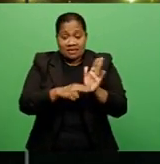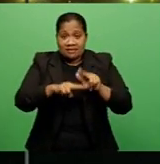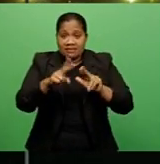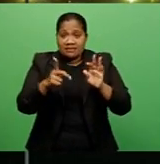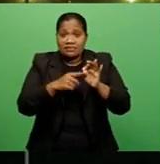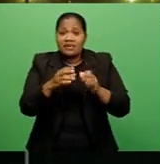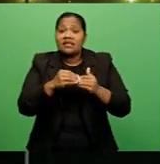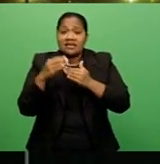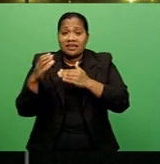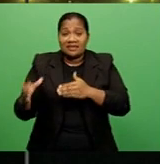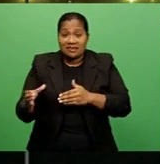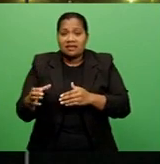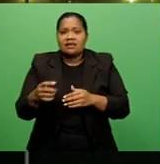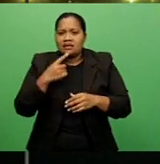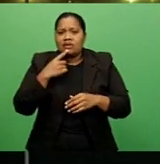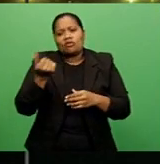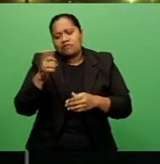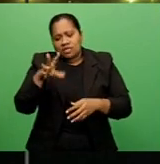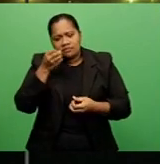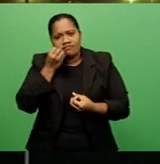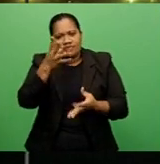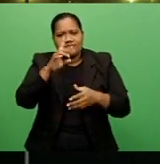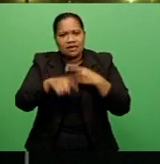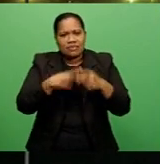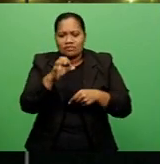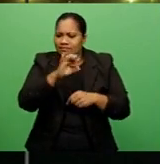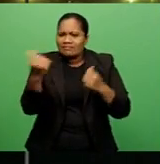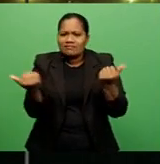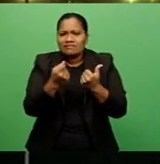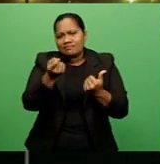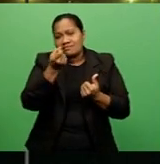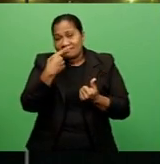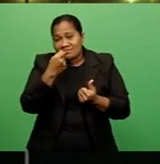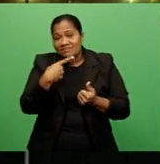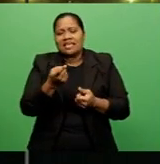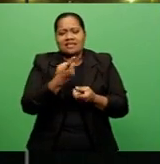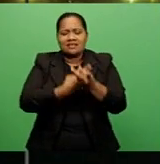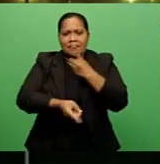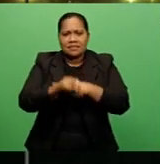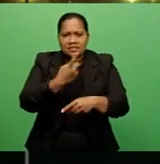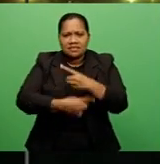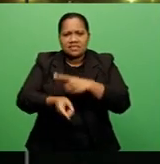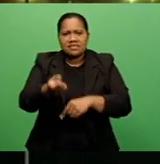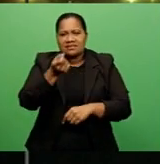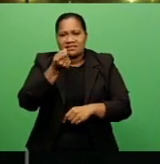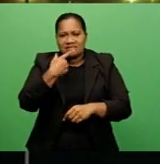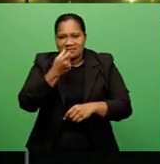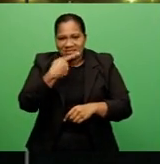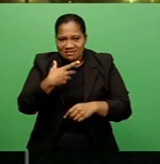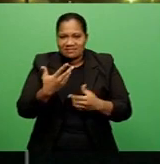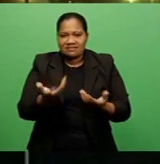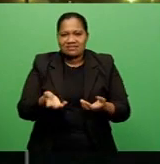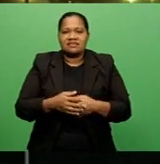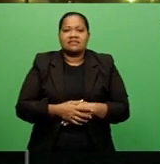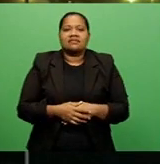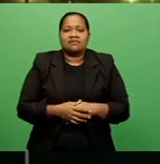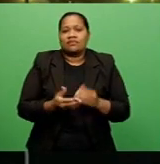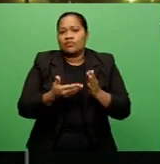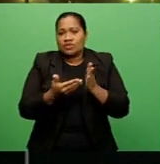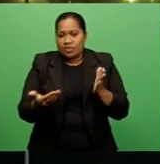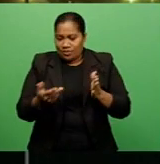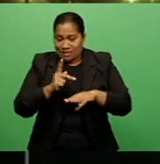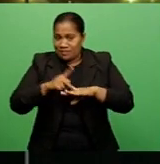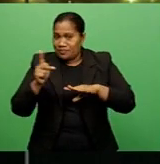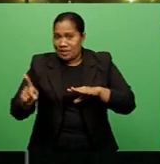had highlighted the shortage of Panadol and diabetes tablets in health facilities around the country during the Parliament